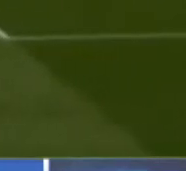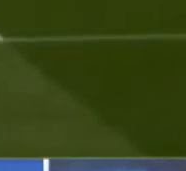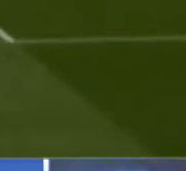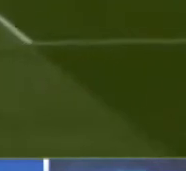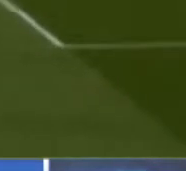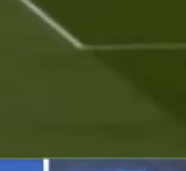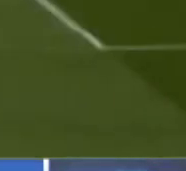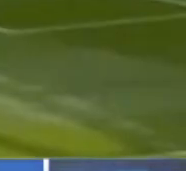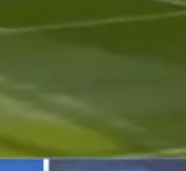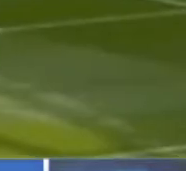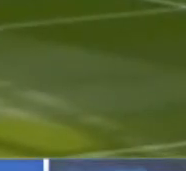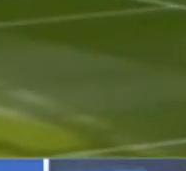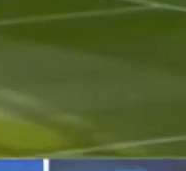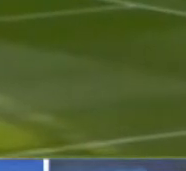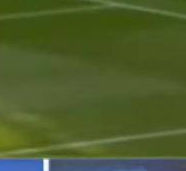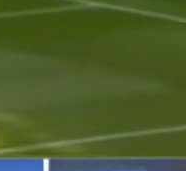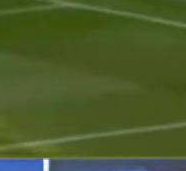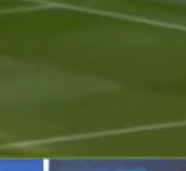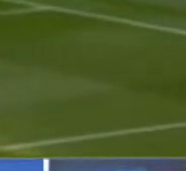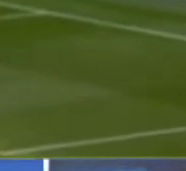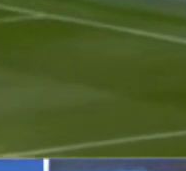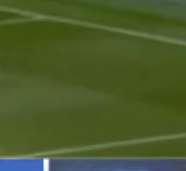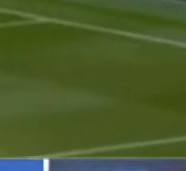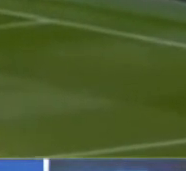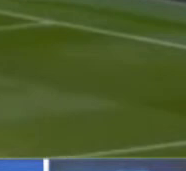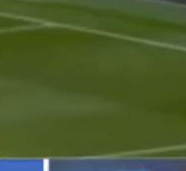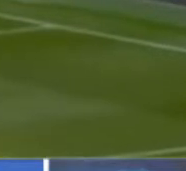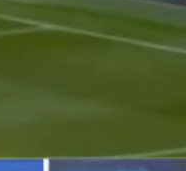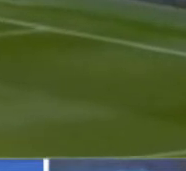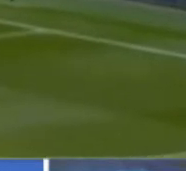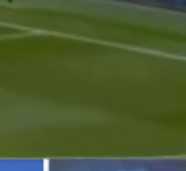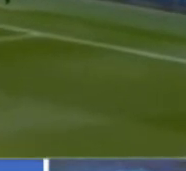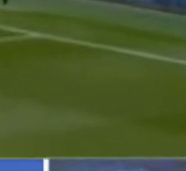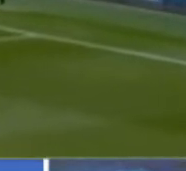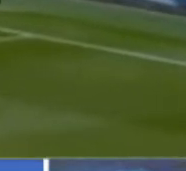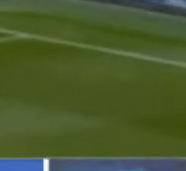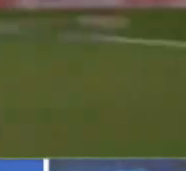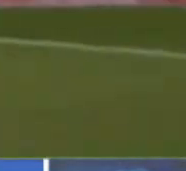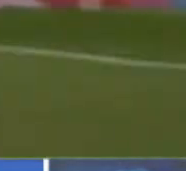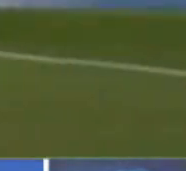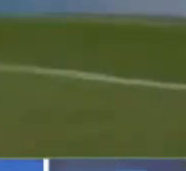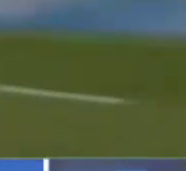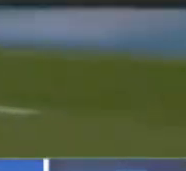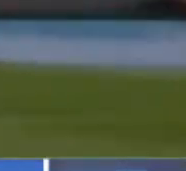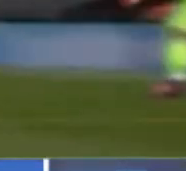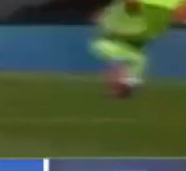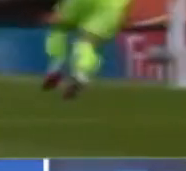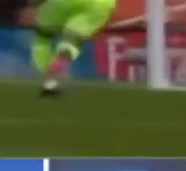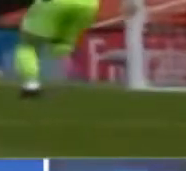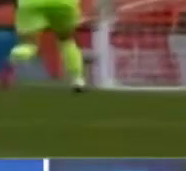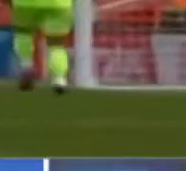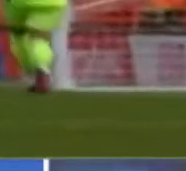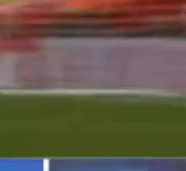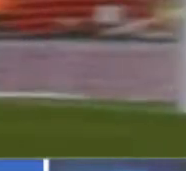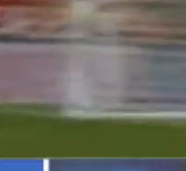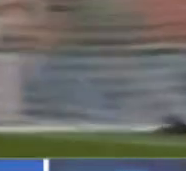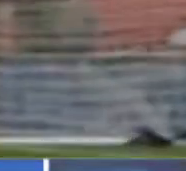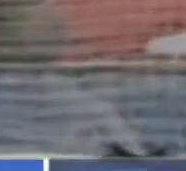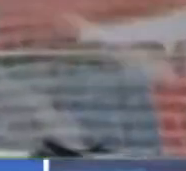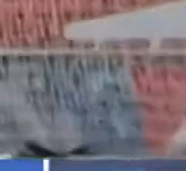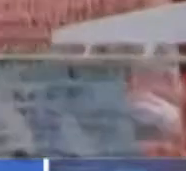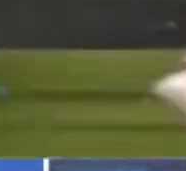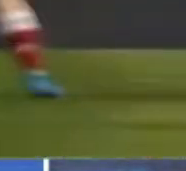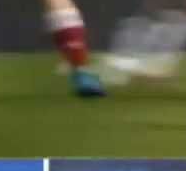Flicked on by Lacazette, it's come for Saka. Now it's Bellerin, and there's the header, and there is the opening goal for